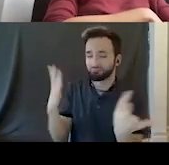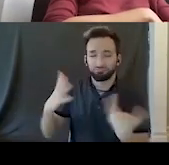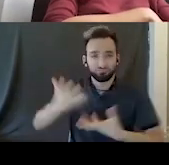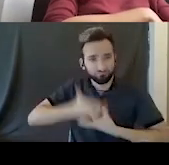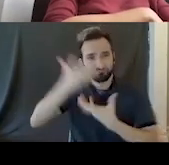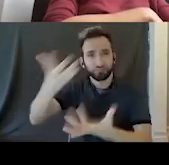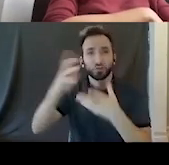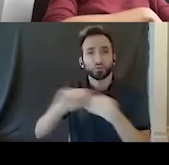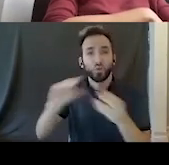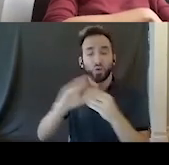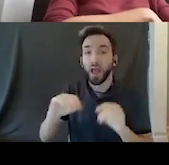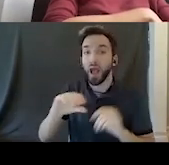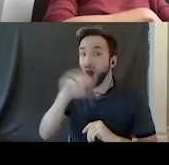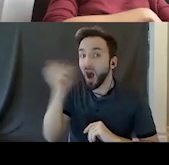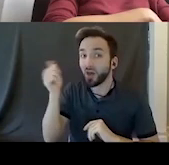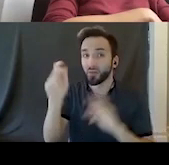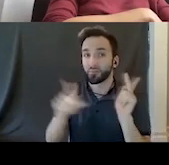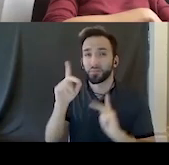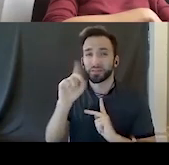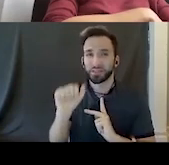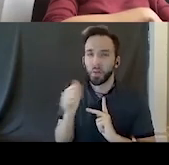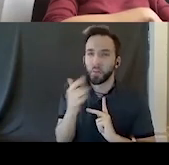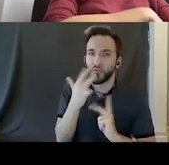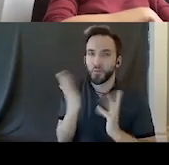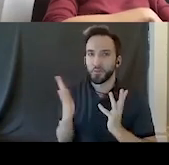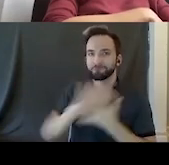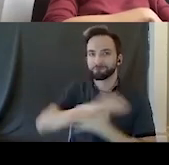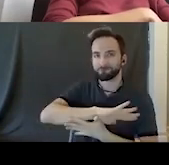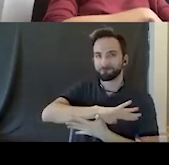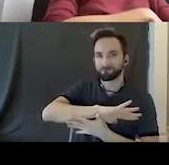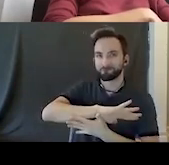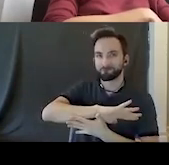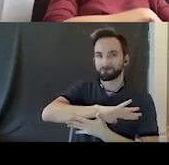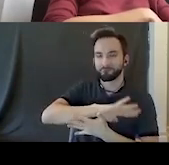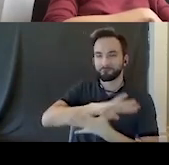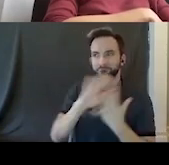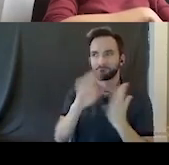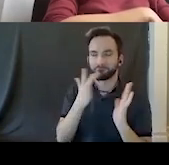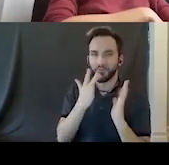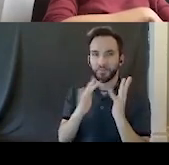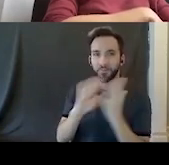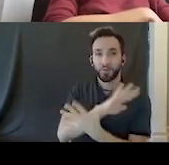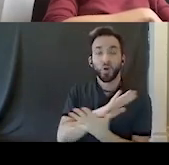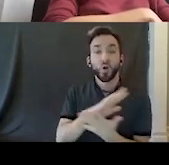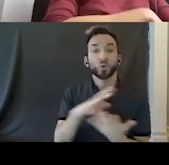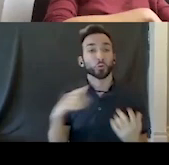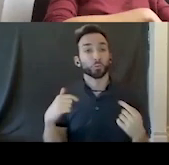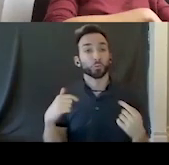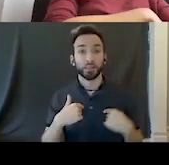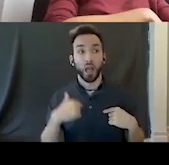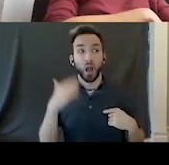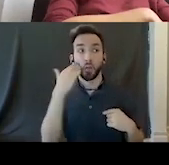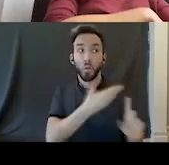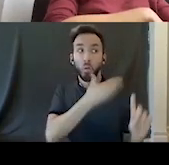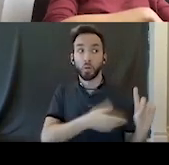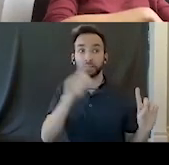address it. And I think most people are somewhere in between. So before talking about somebody's disability, make sure with the person,